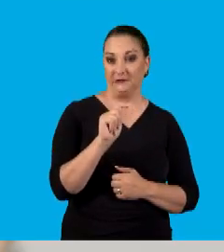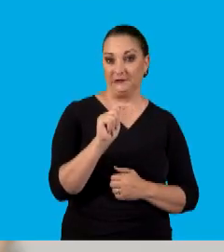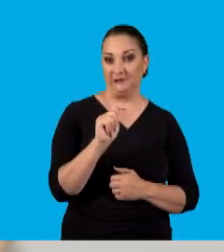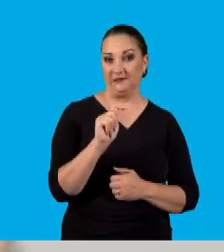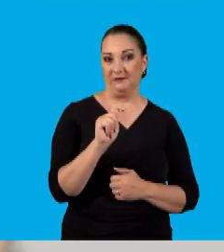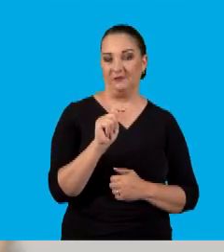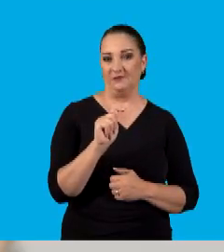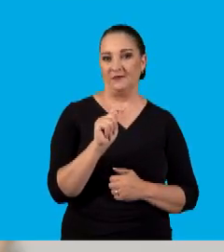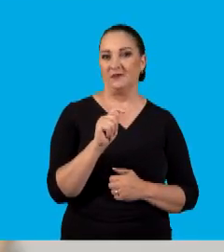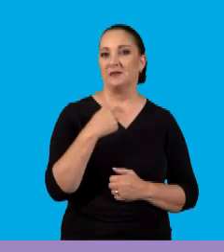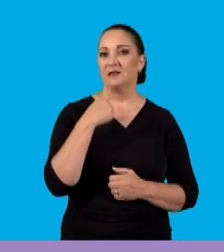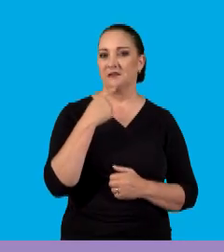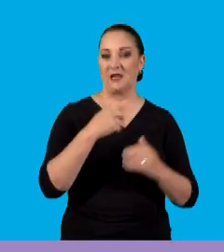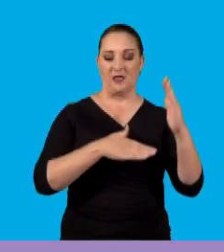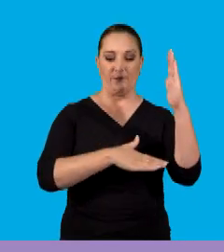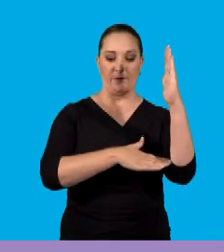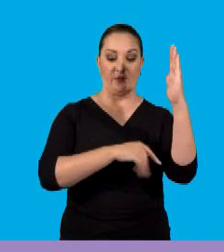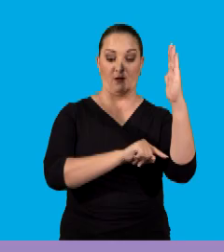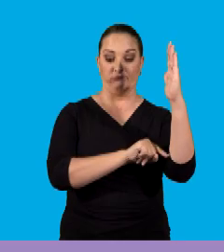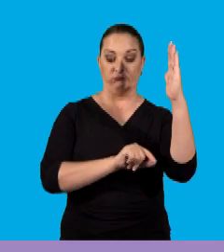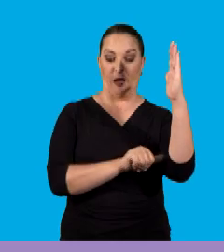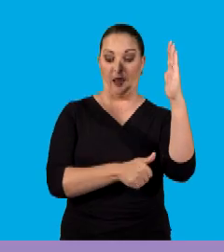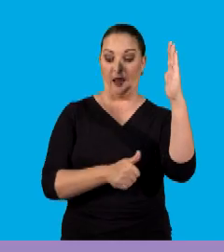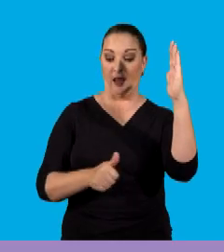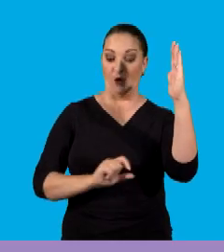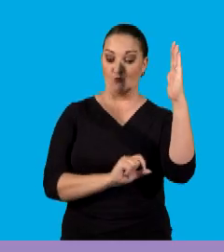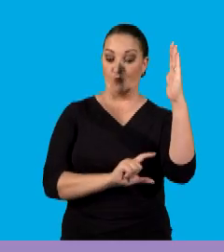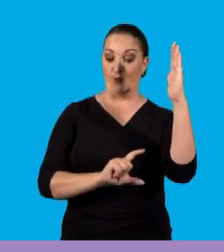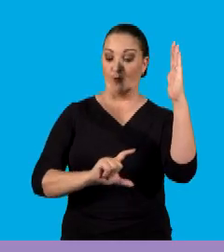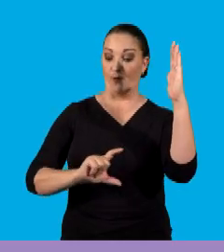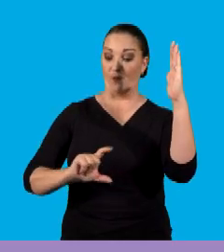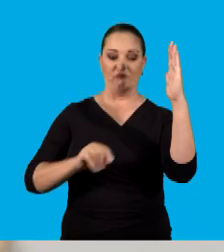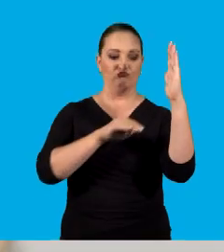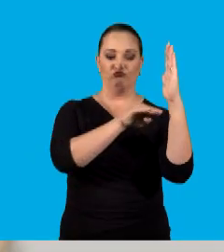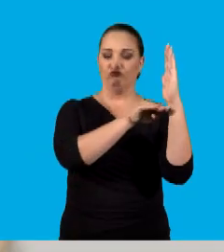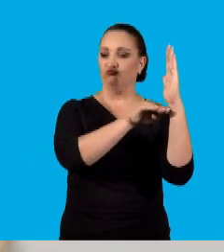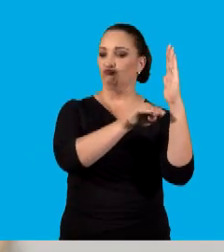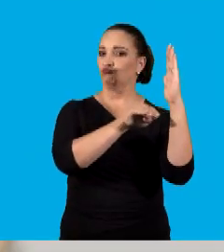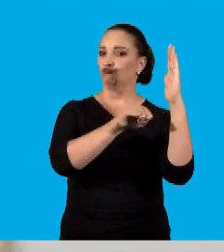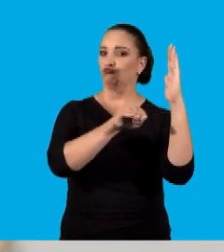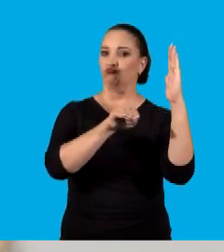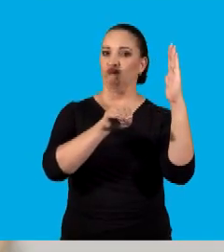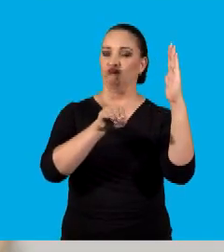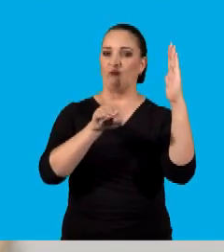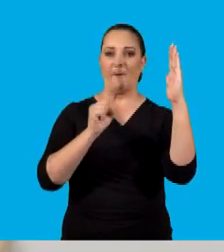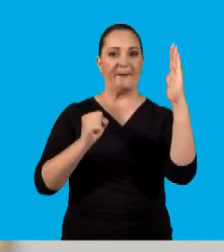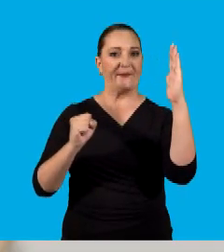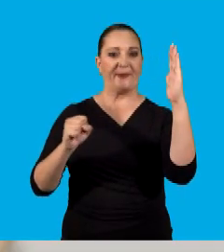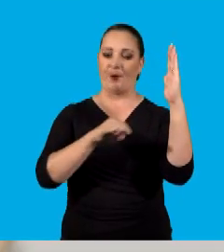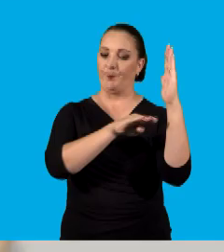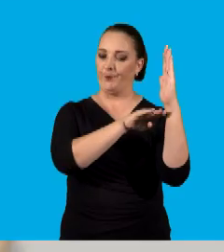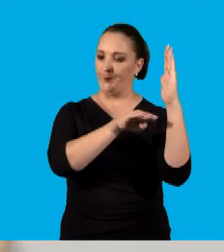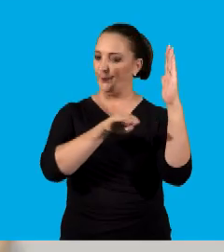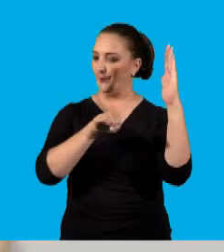we are talking about those graphs that when our horizontal values are increasing, our vertical values